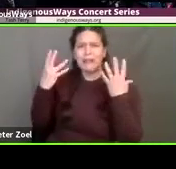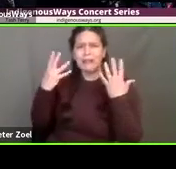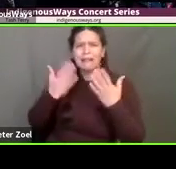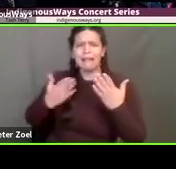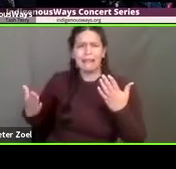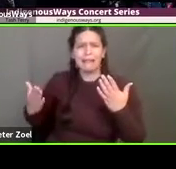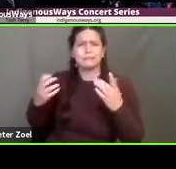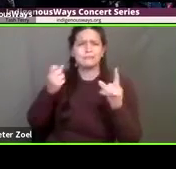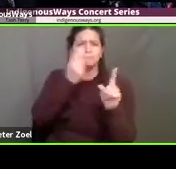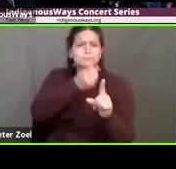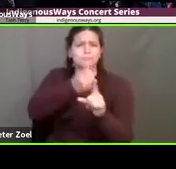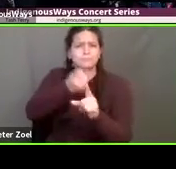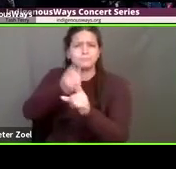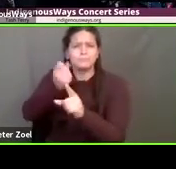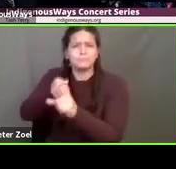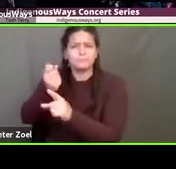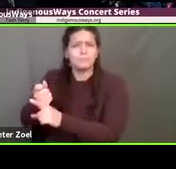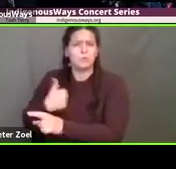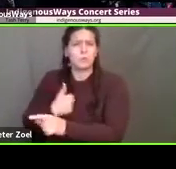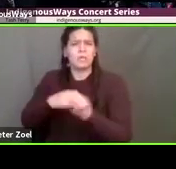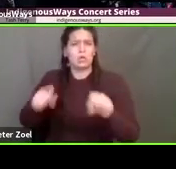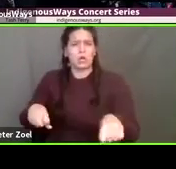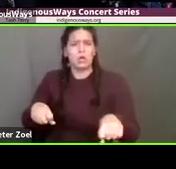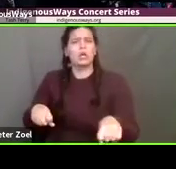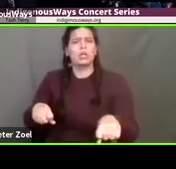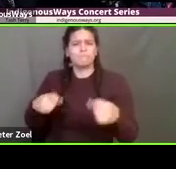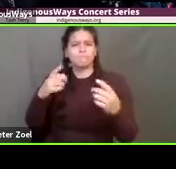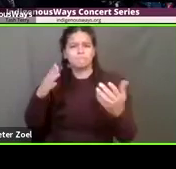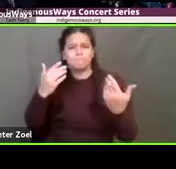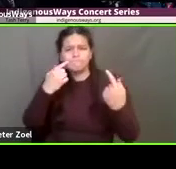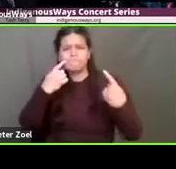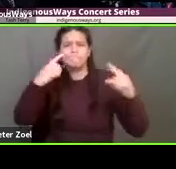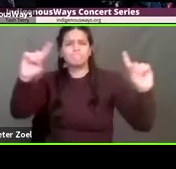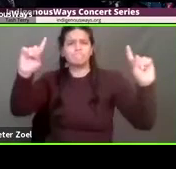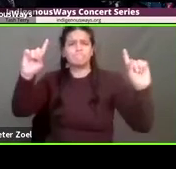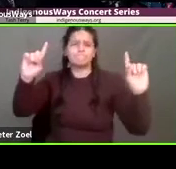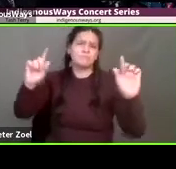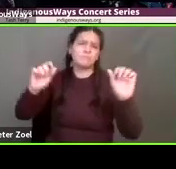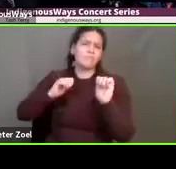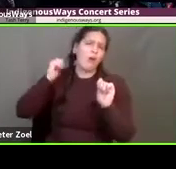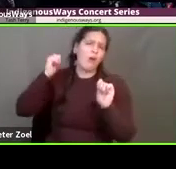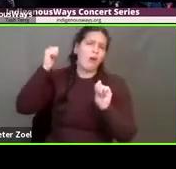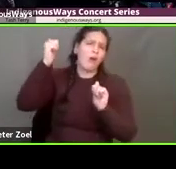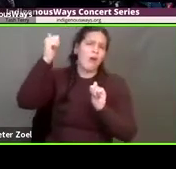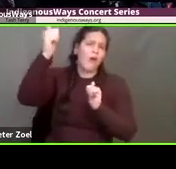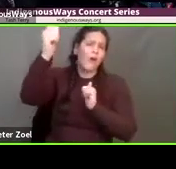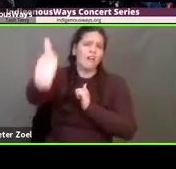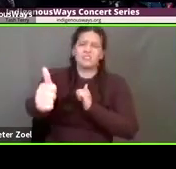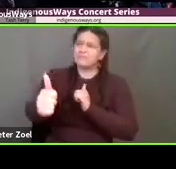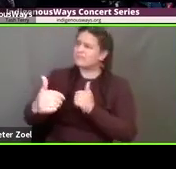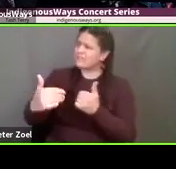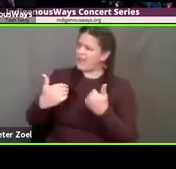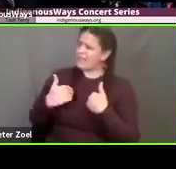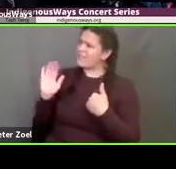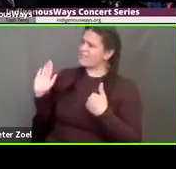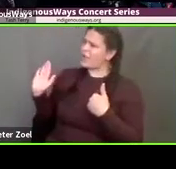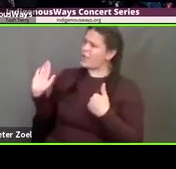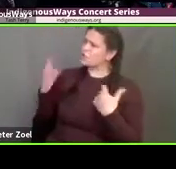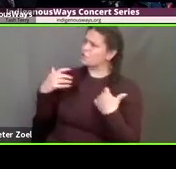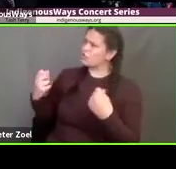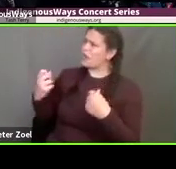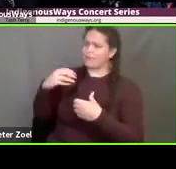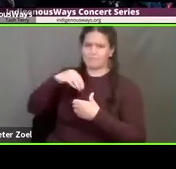so um, we we have their strength with us, you know,